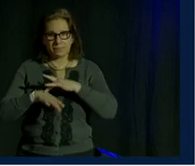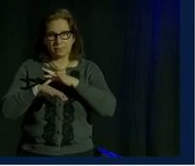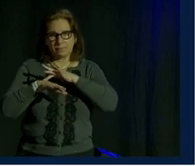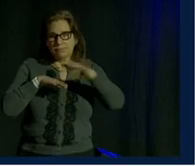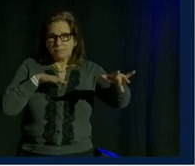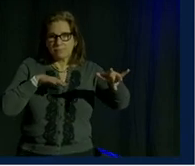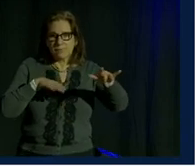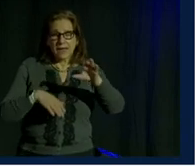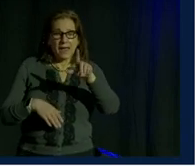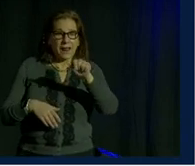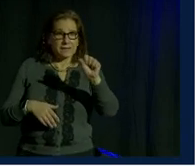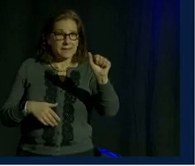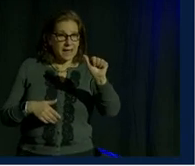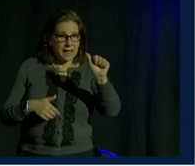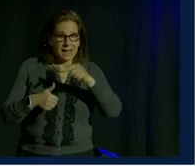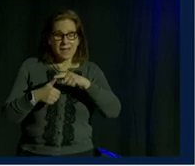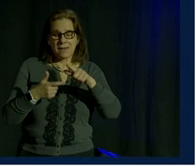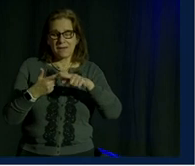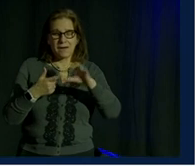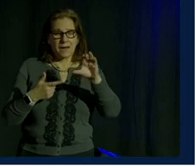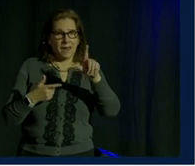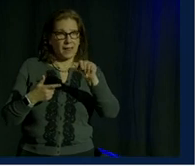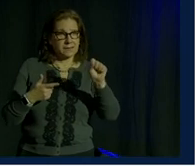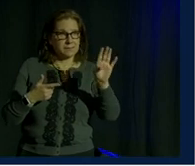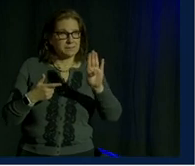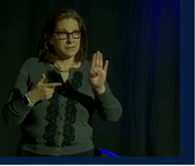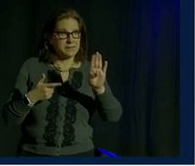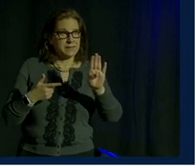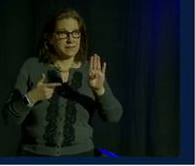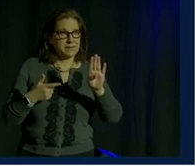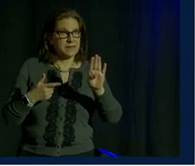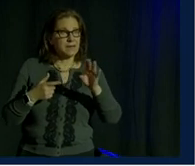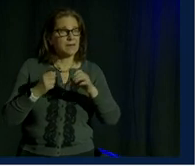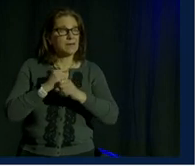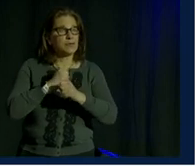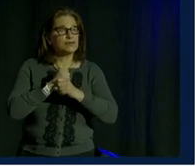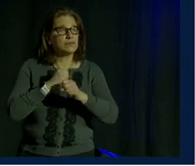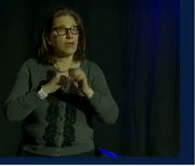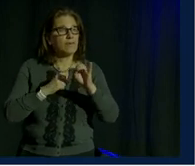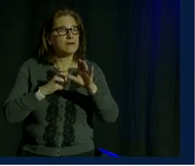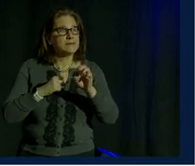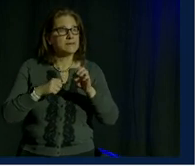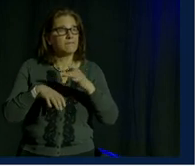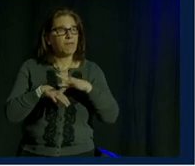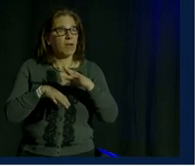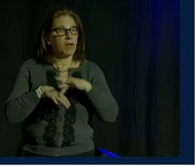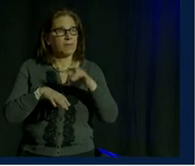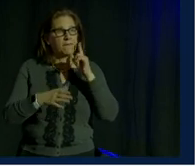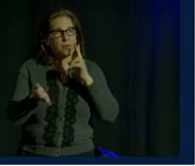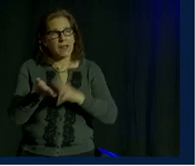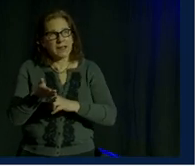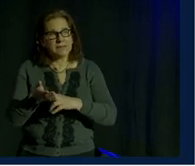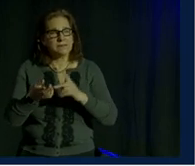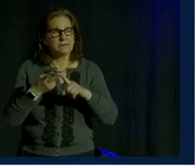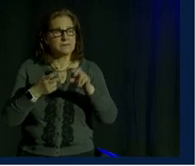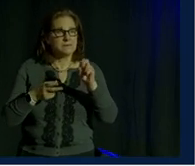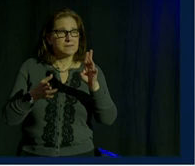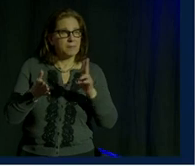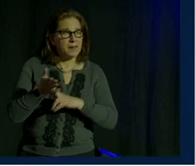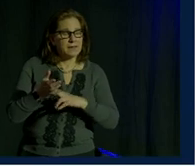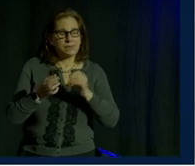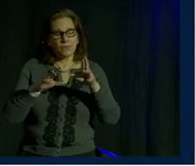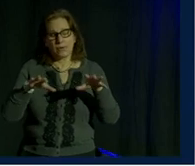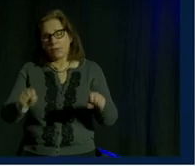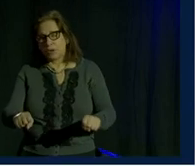acquisition. DCHA is seeking a brokerage partner to assist in identifying and qualifying potential locations, conducting